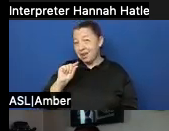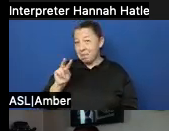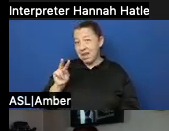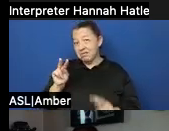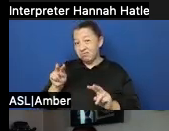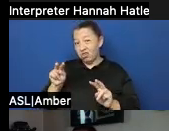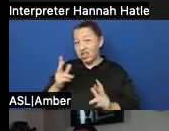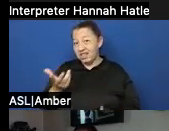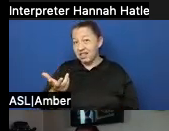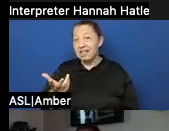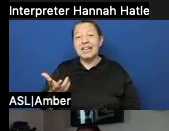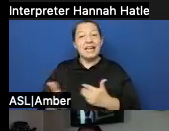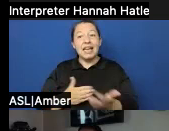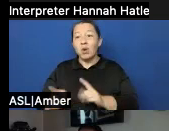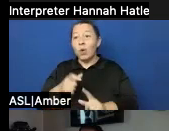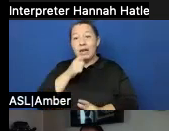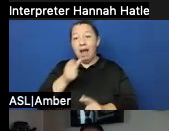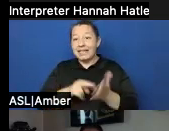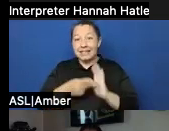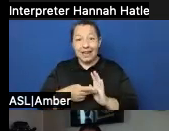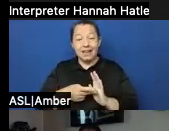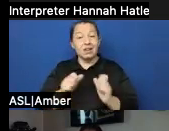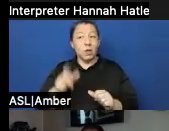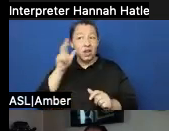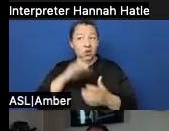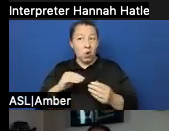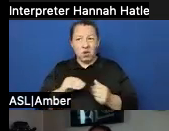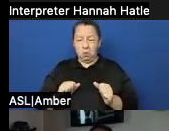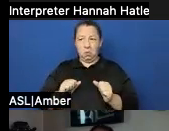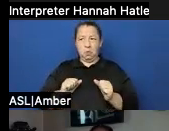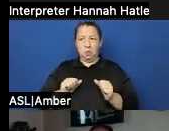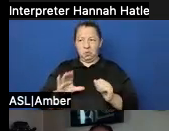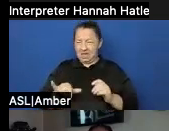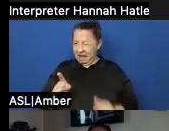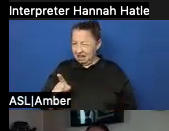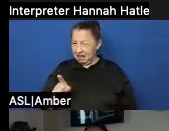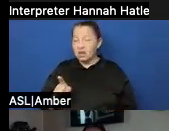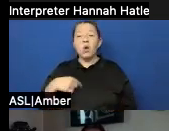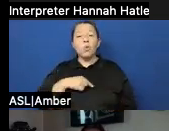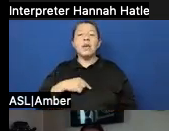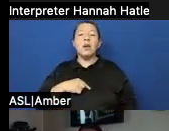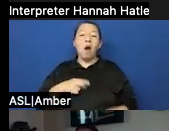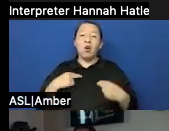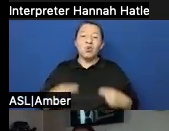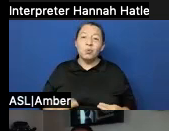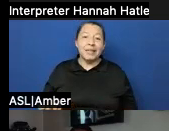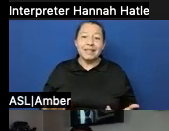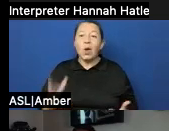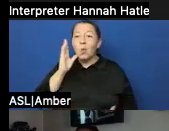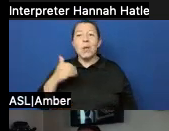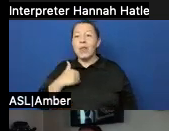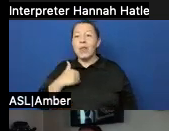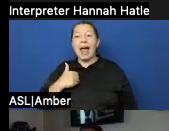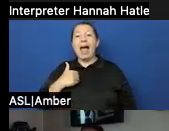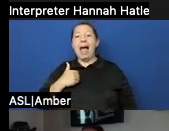we don't intend to, we could hear stories where like, you did that? Like, we're humans. We're going to have biases and fears